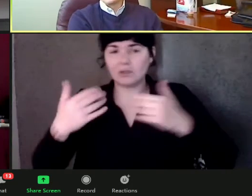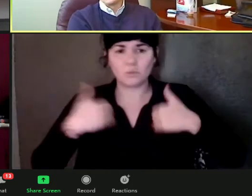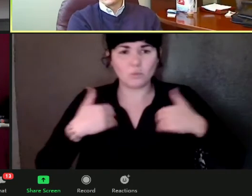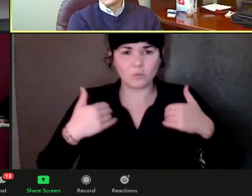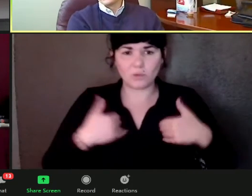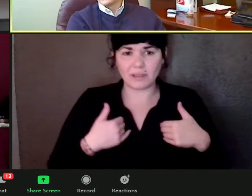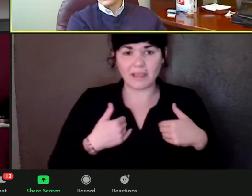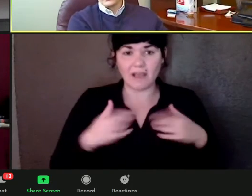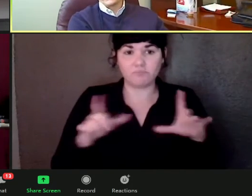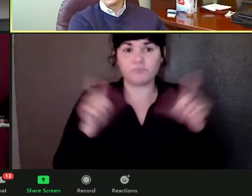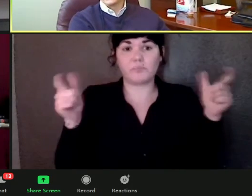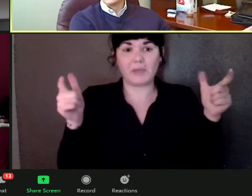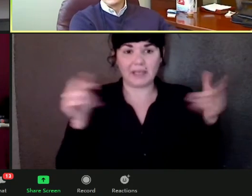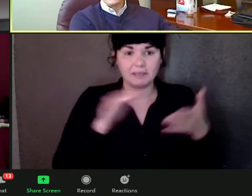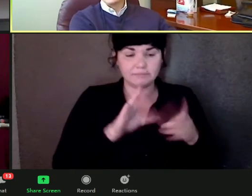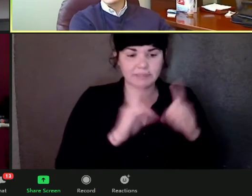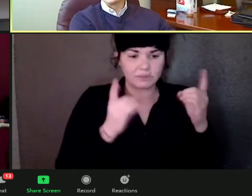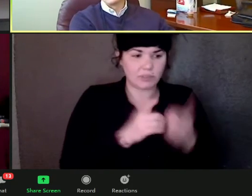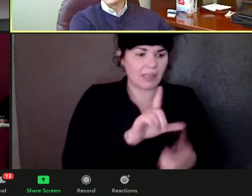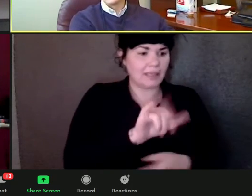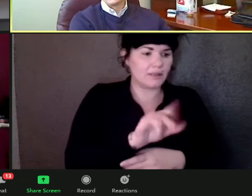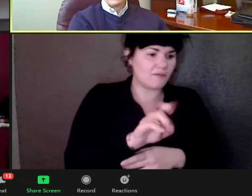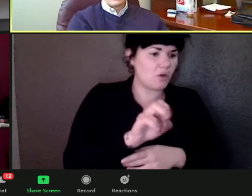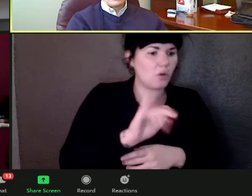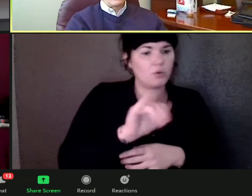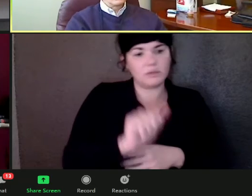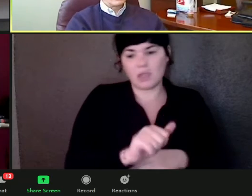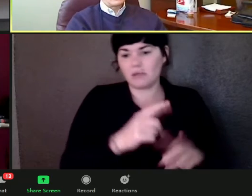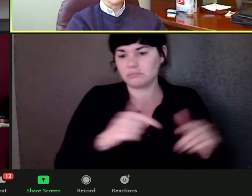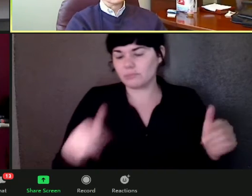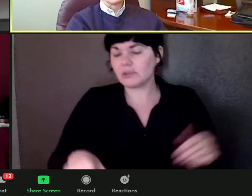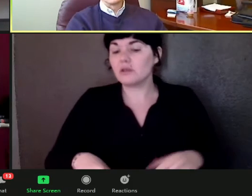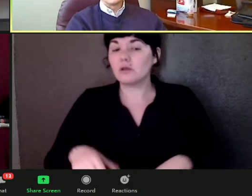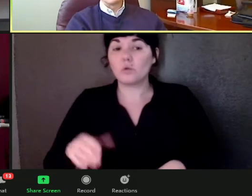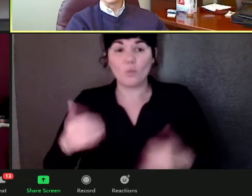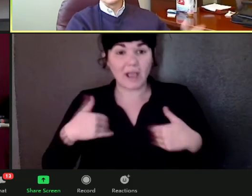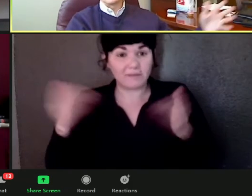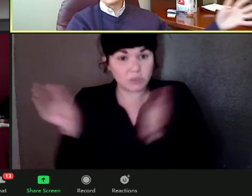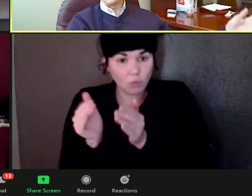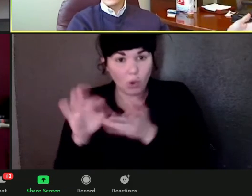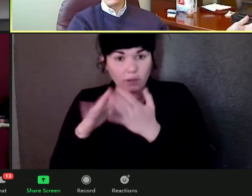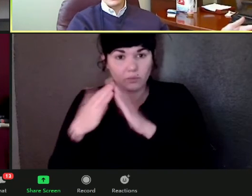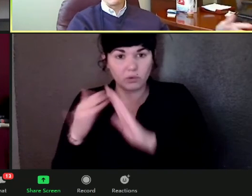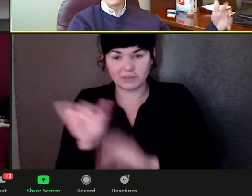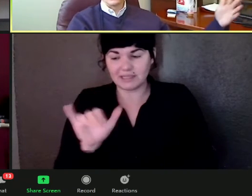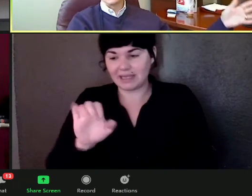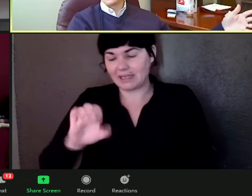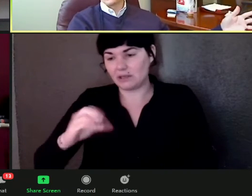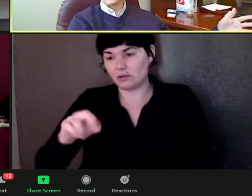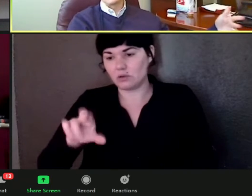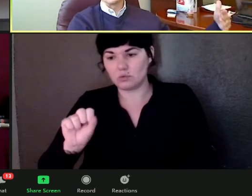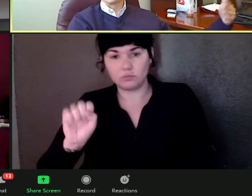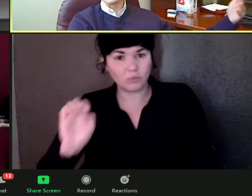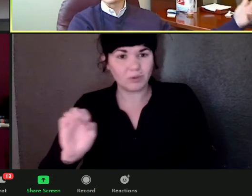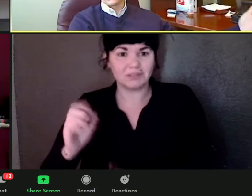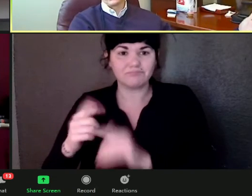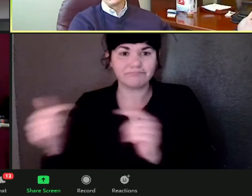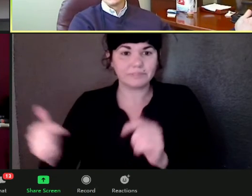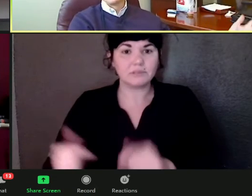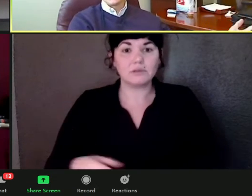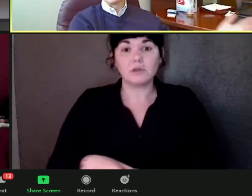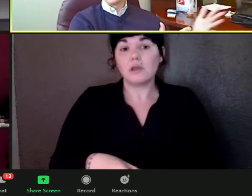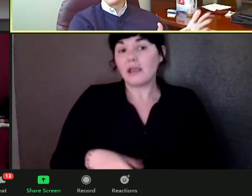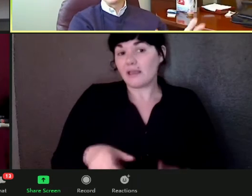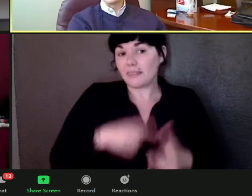We've got small school systems like Westwood and E-Course. We have literally, if you've got out of Flat Rock, 4-H programs and farms.